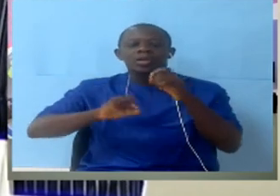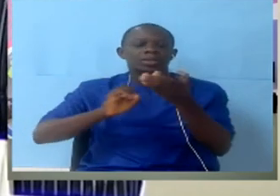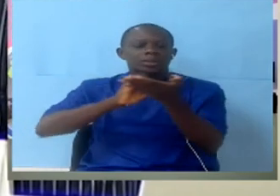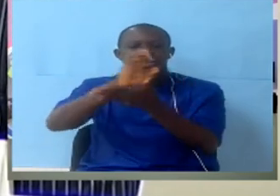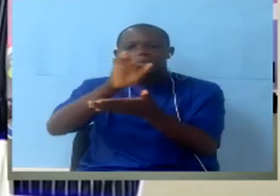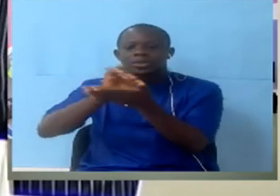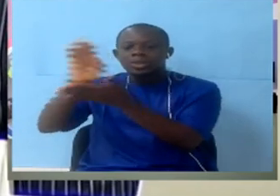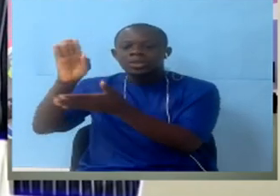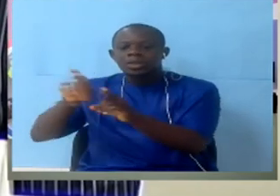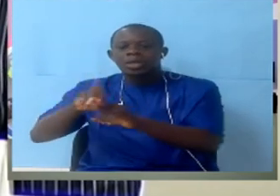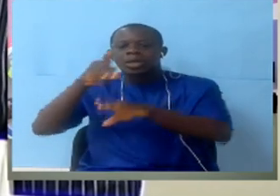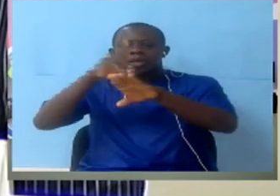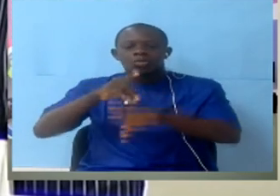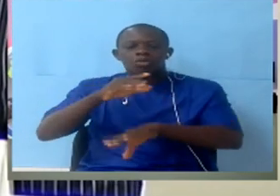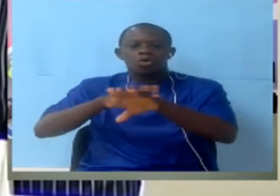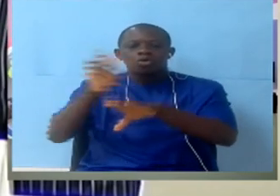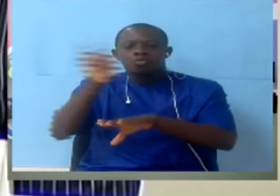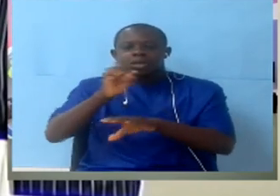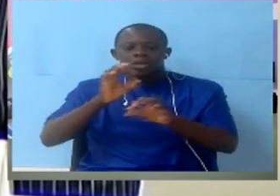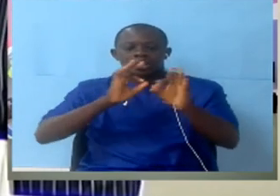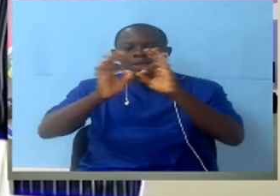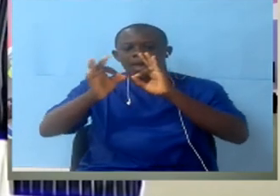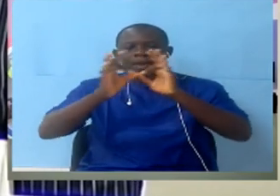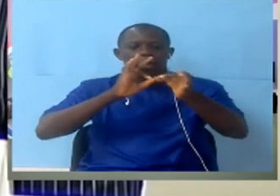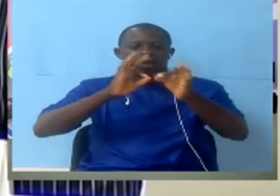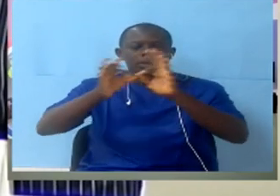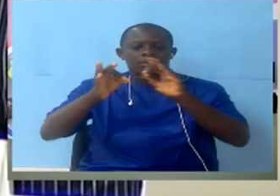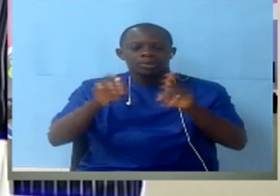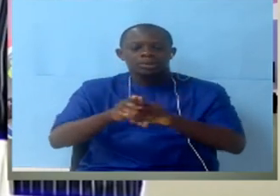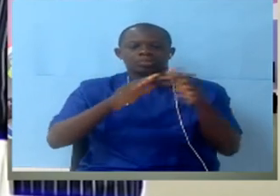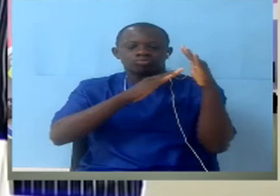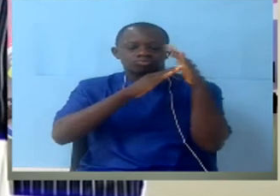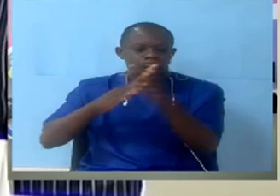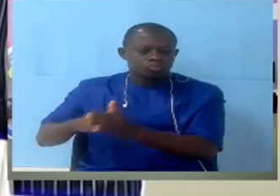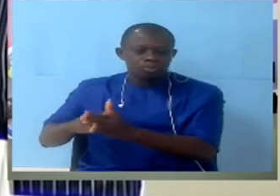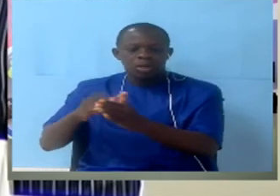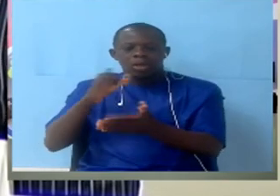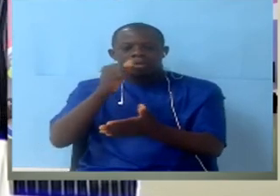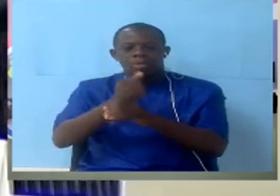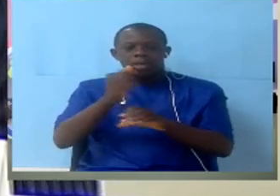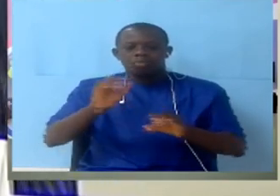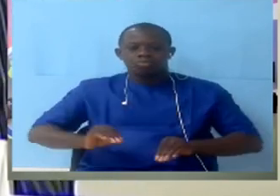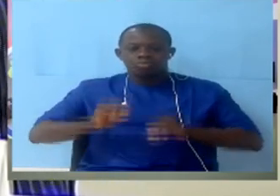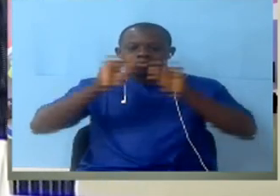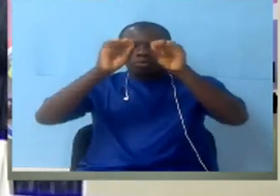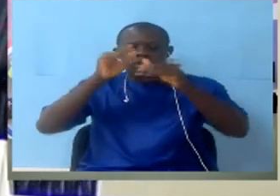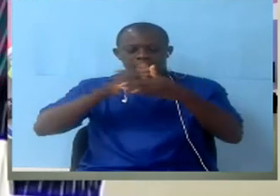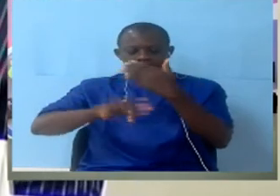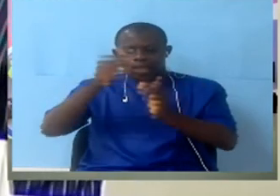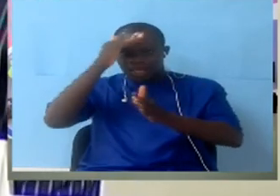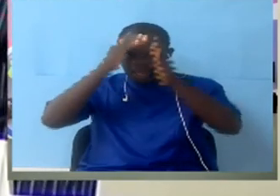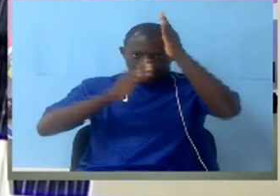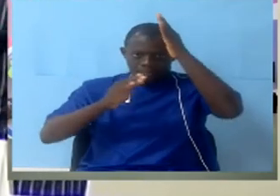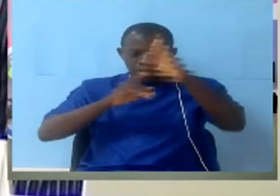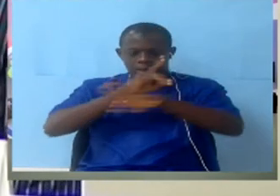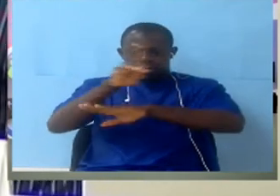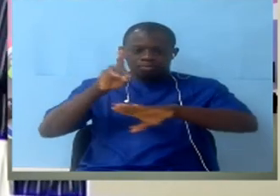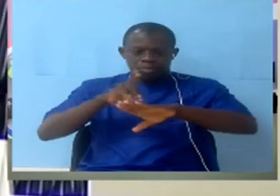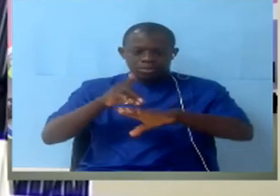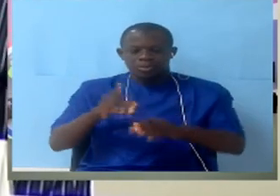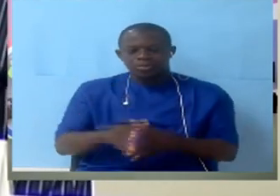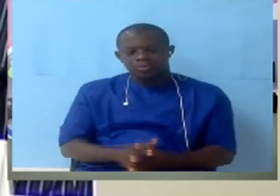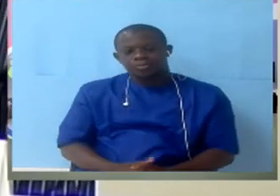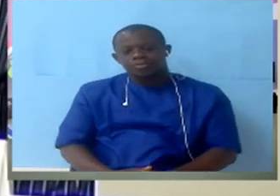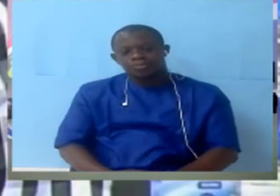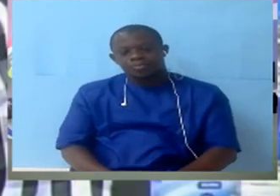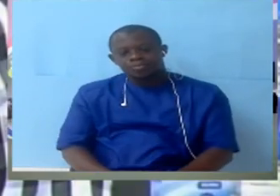assignments based on tribal segregation being promoted in the army. And you go what would all of na ila kango dole beje mea lanko